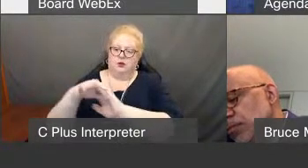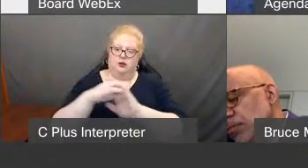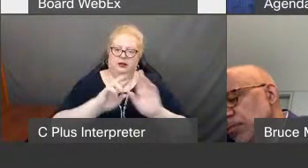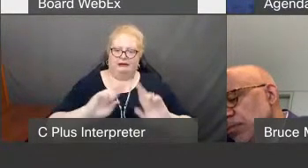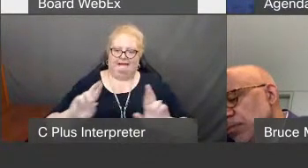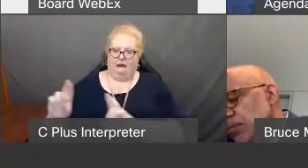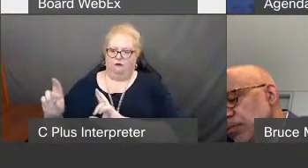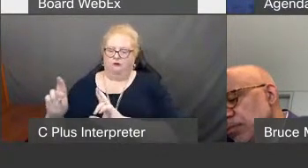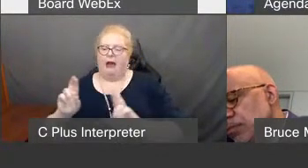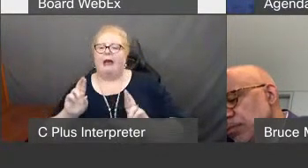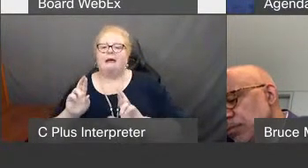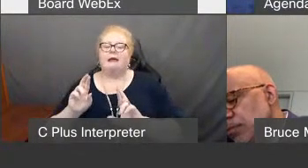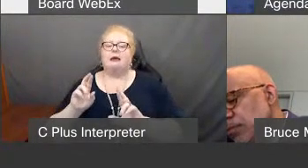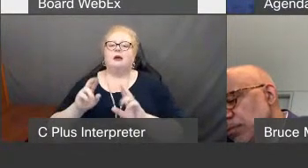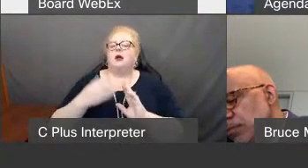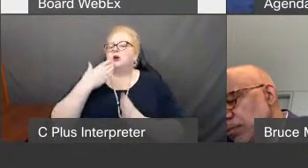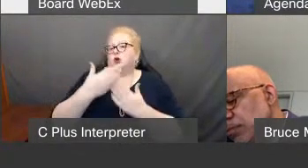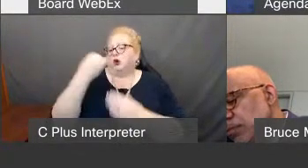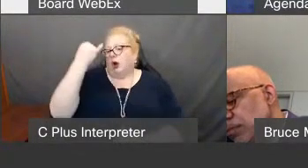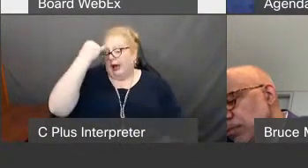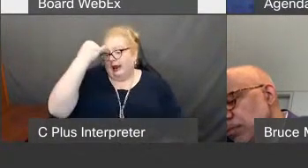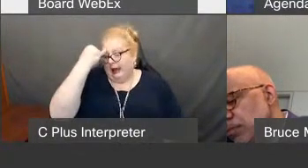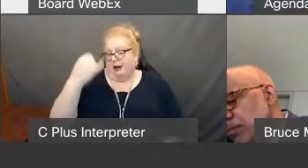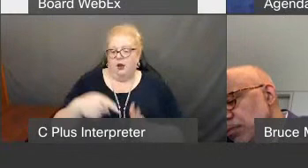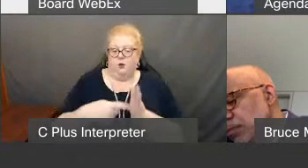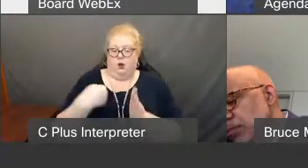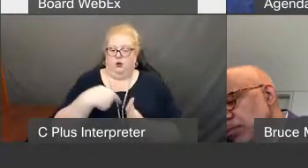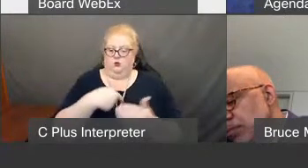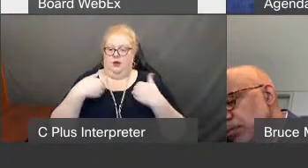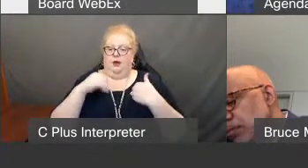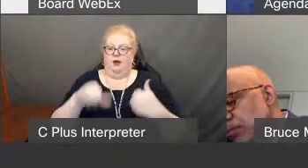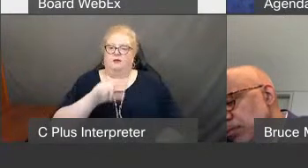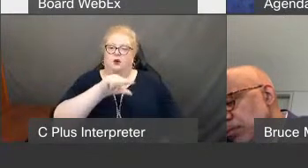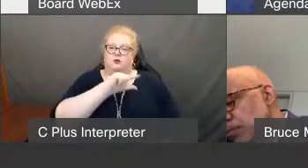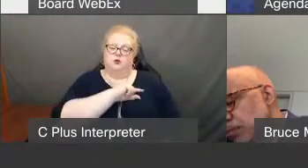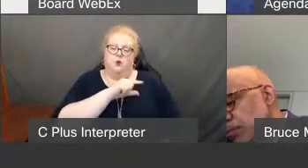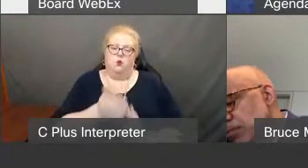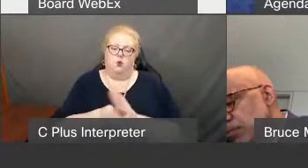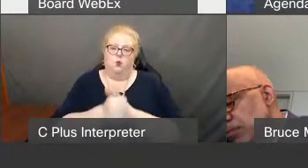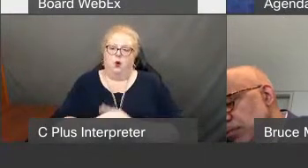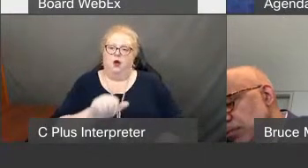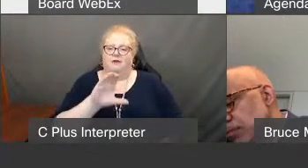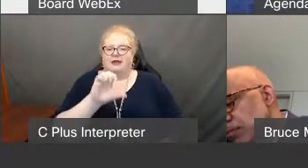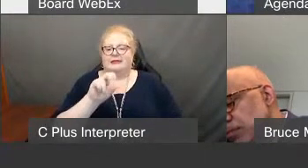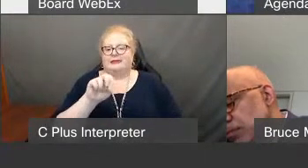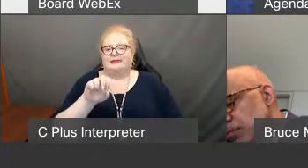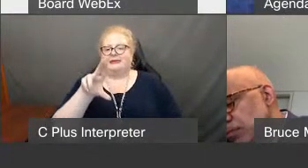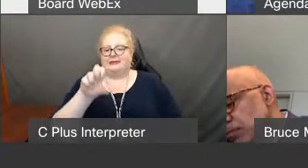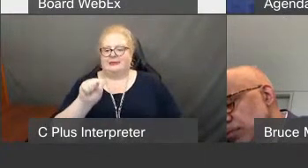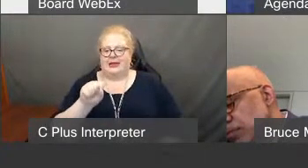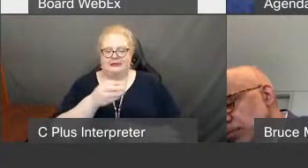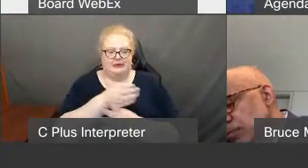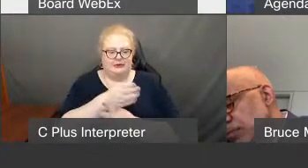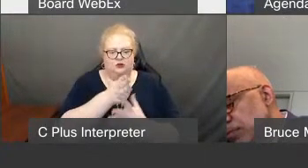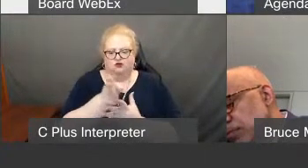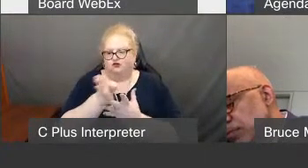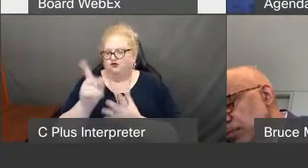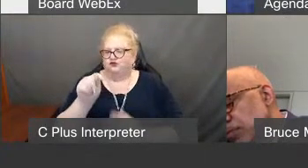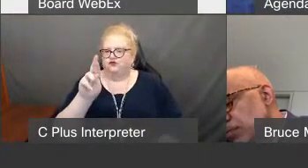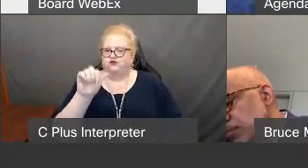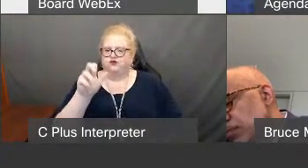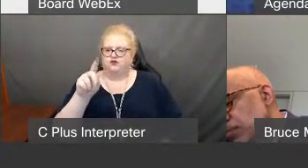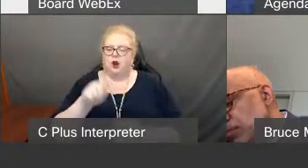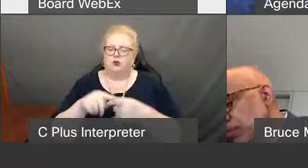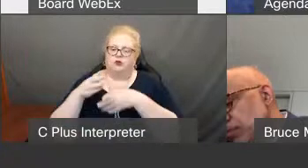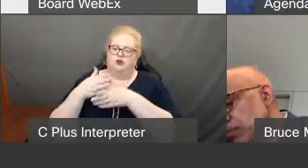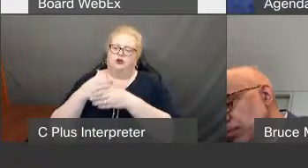idea for, once we get those qualified census tracts from Emily, to share with that working group